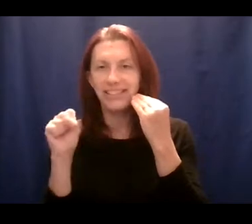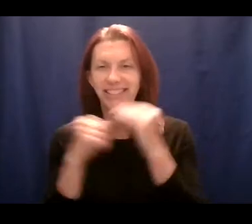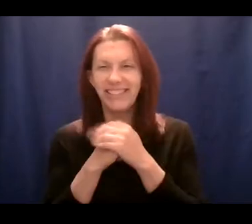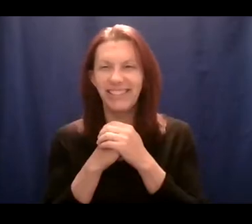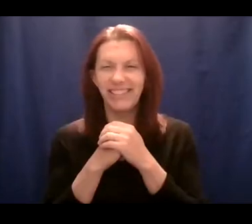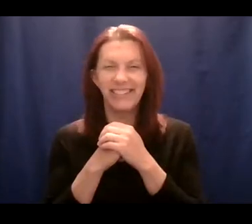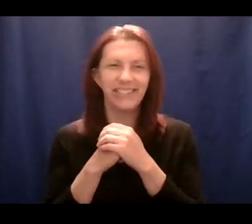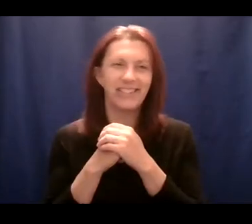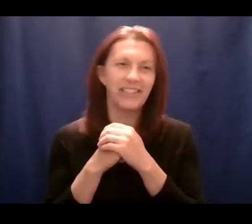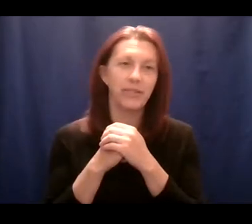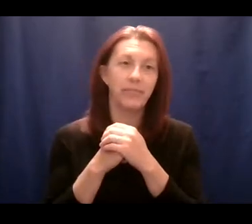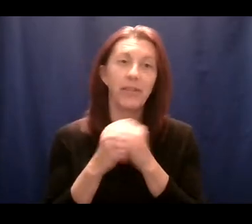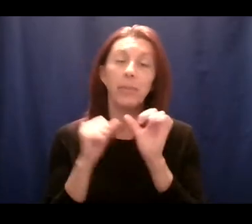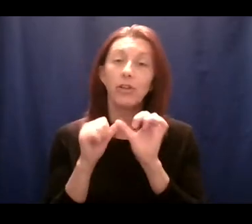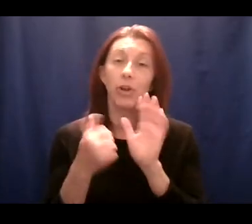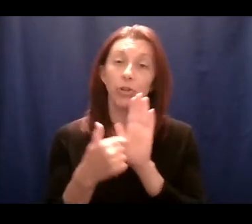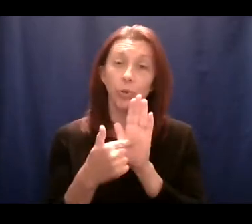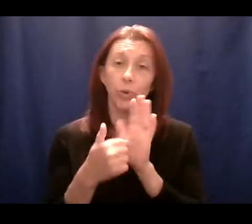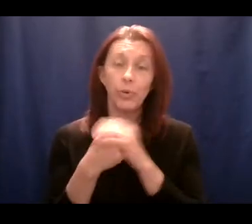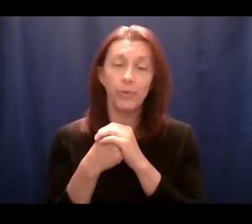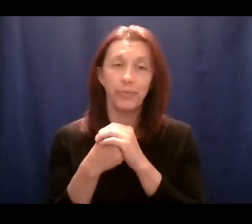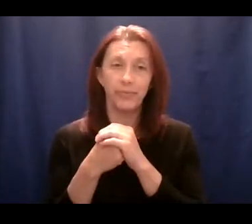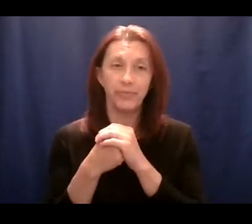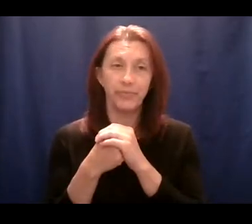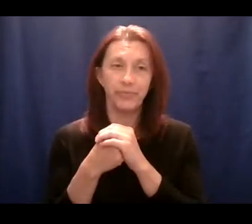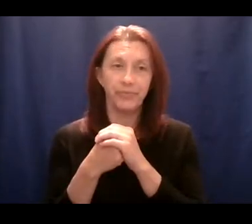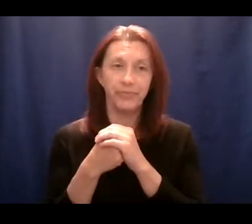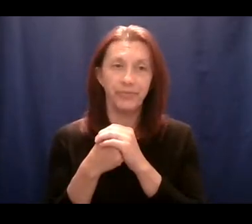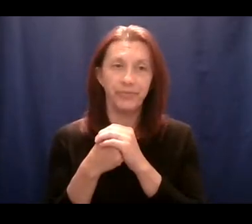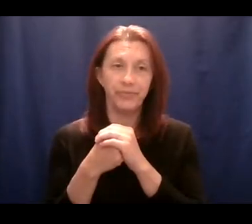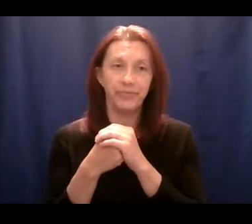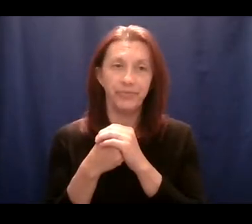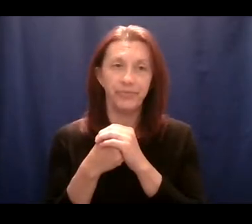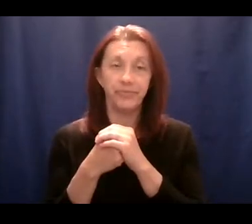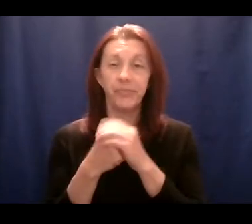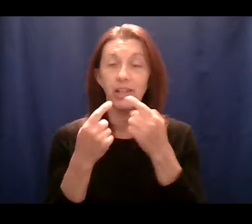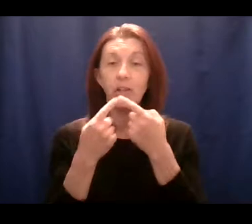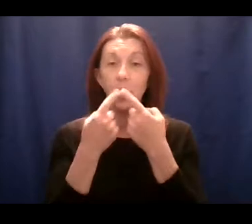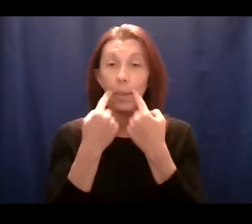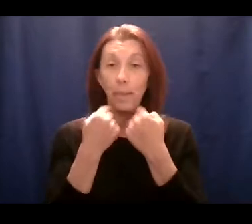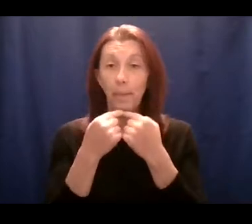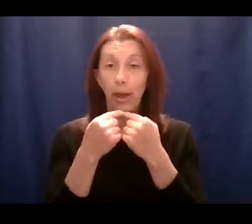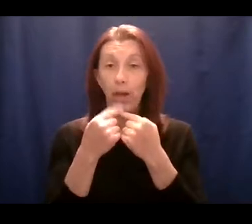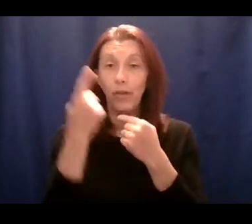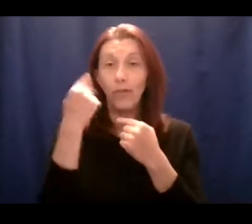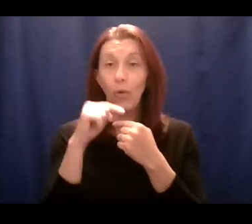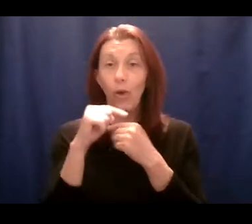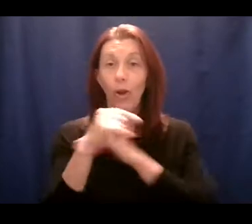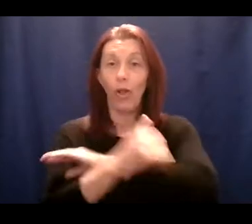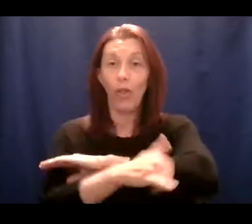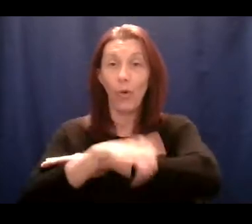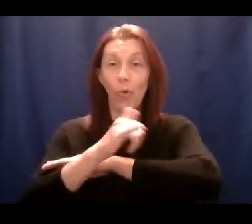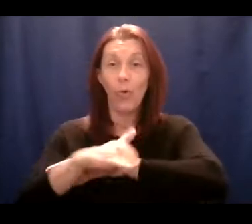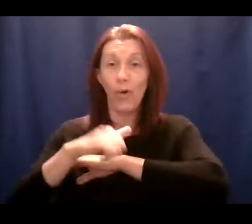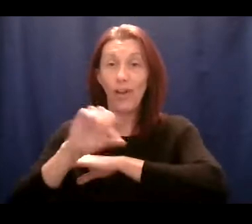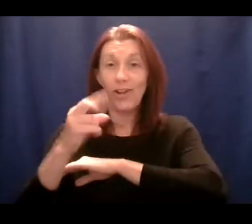and show you the mouth of the whale shark. This is a